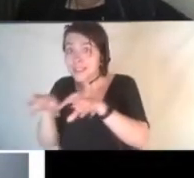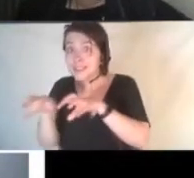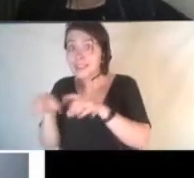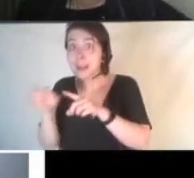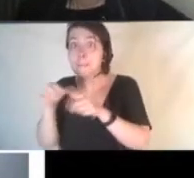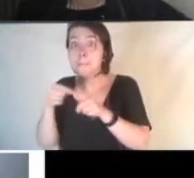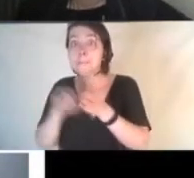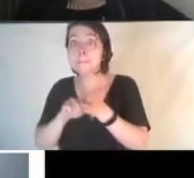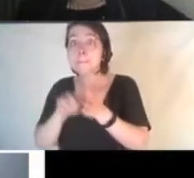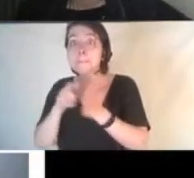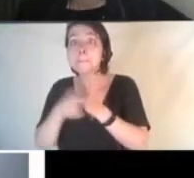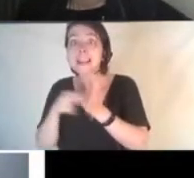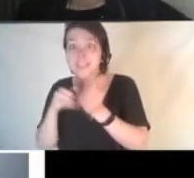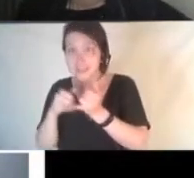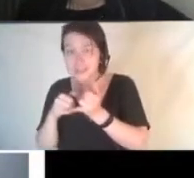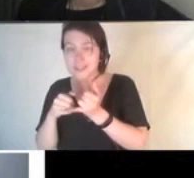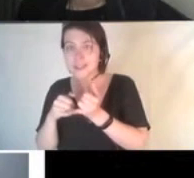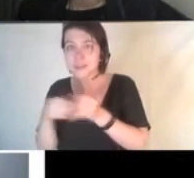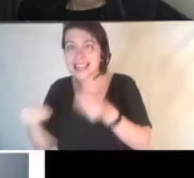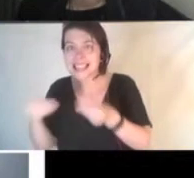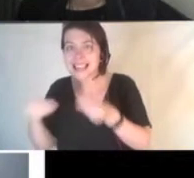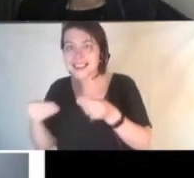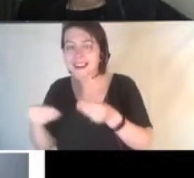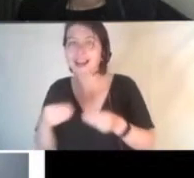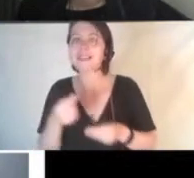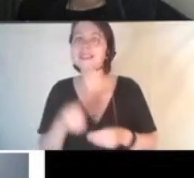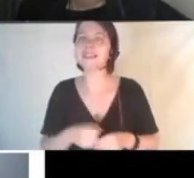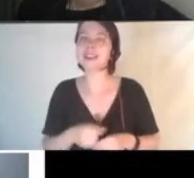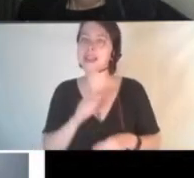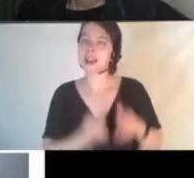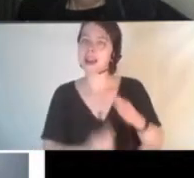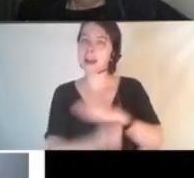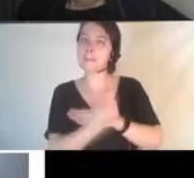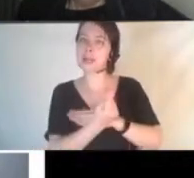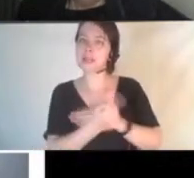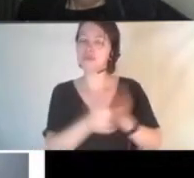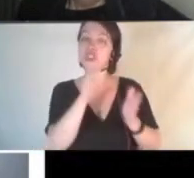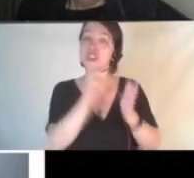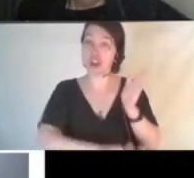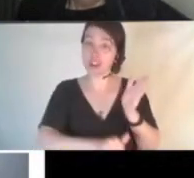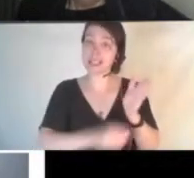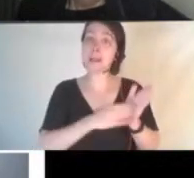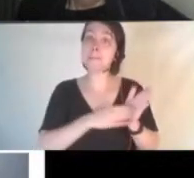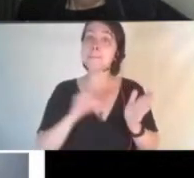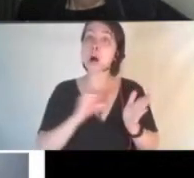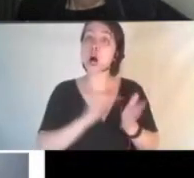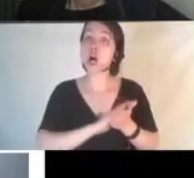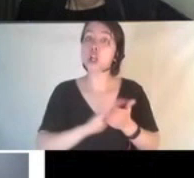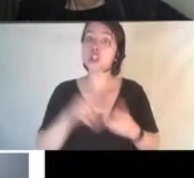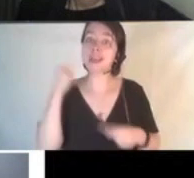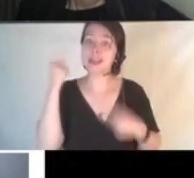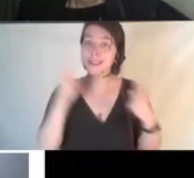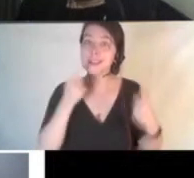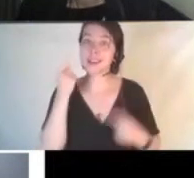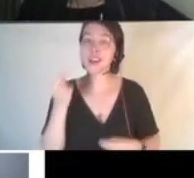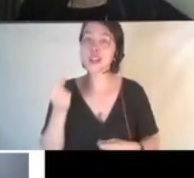And that was launched in London in March? I was launched in London, the Bloc Project, where some of my family came to